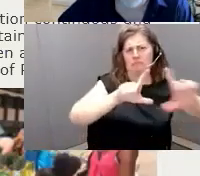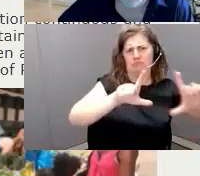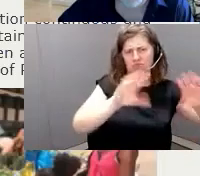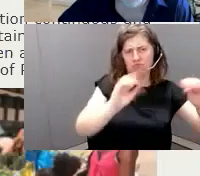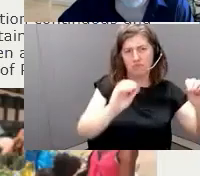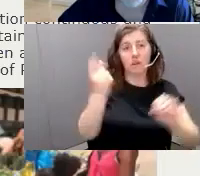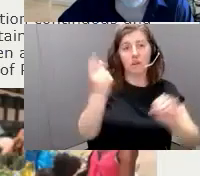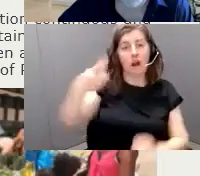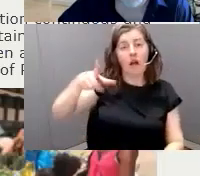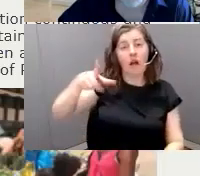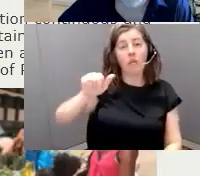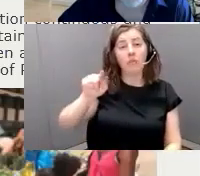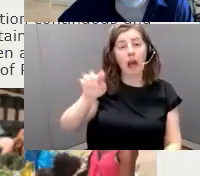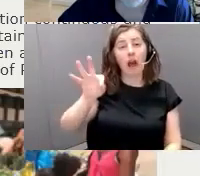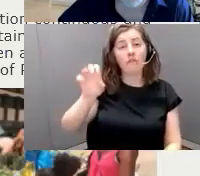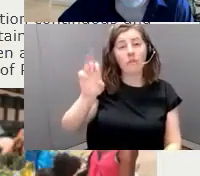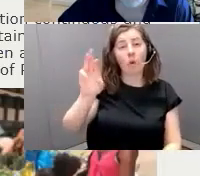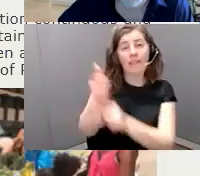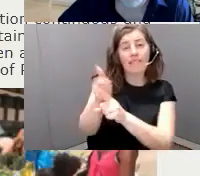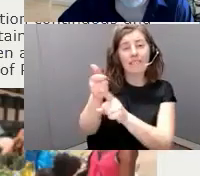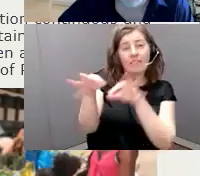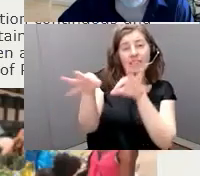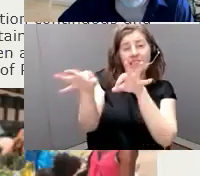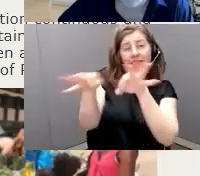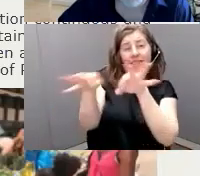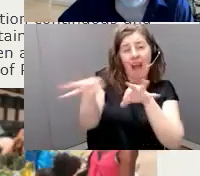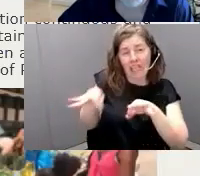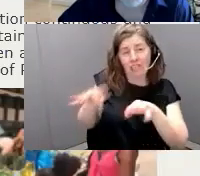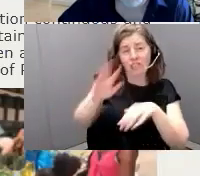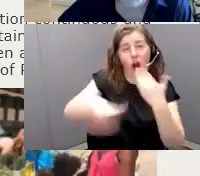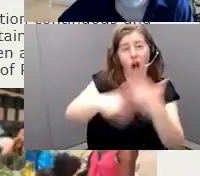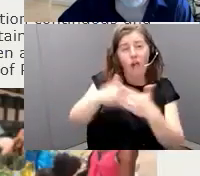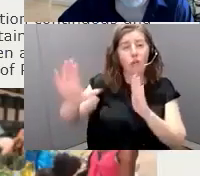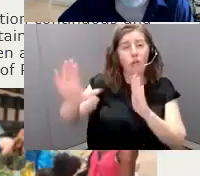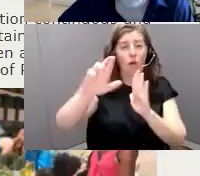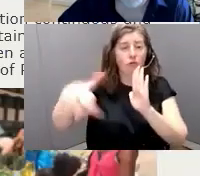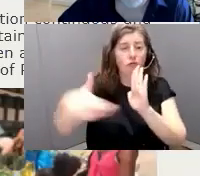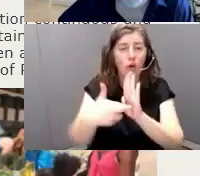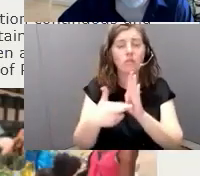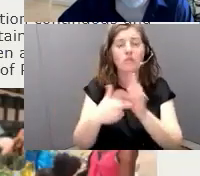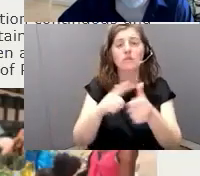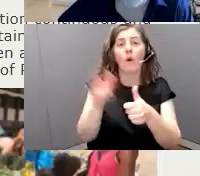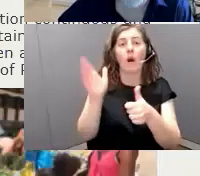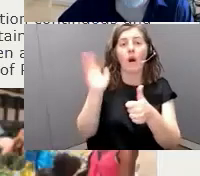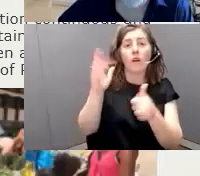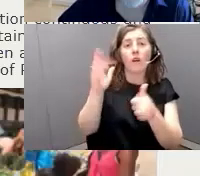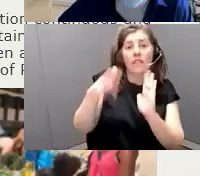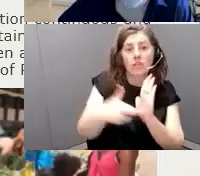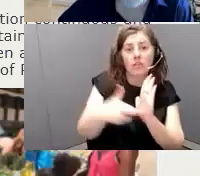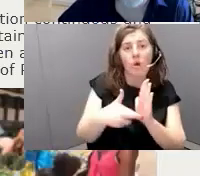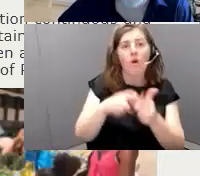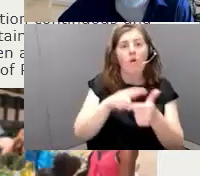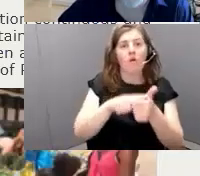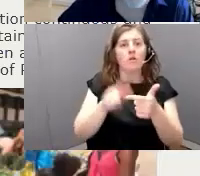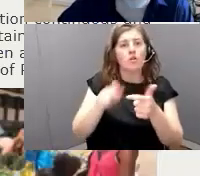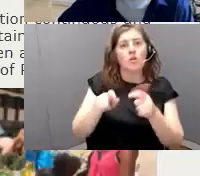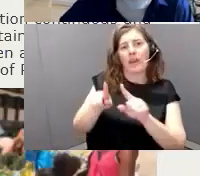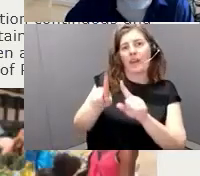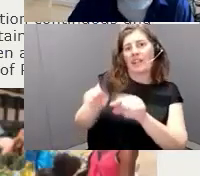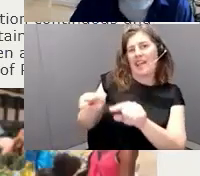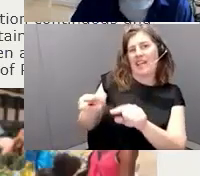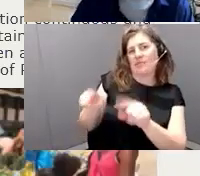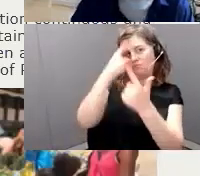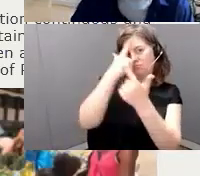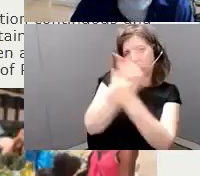the platform defines all of your roles, all of your presentation roles, and then you can attend anywhere you